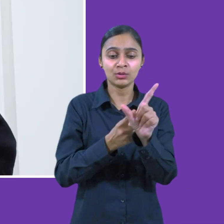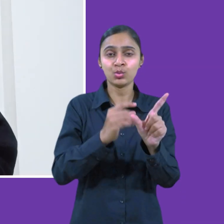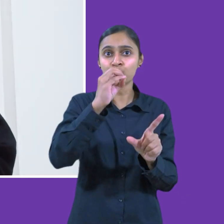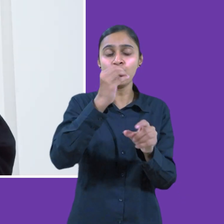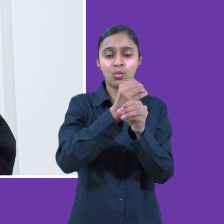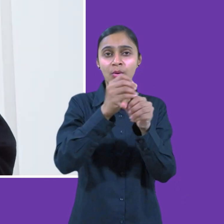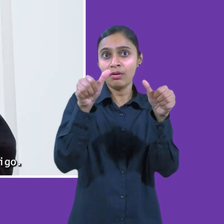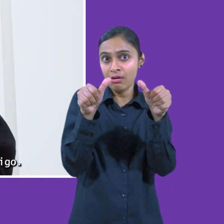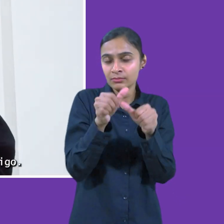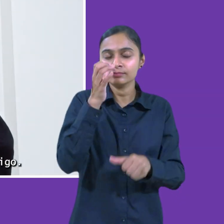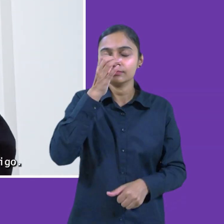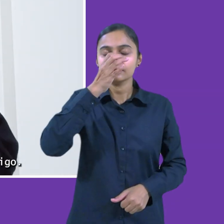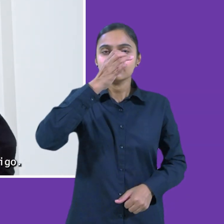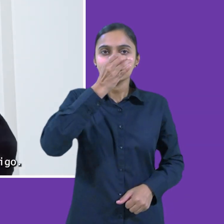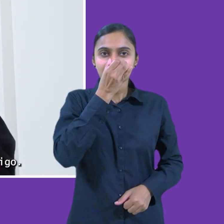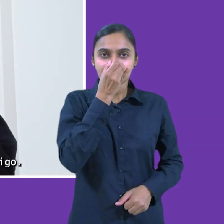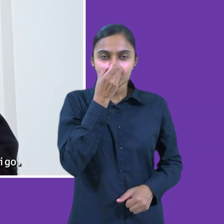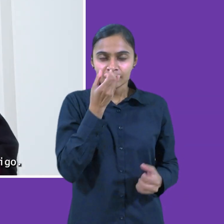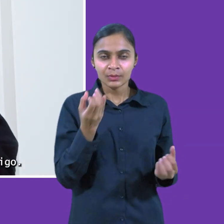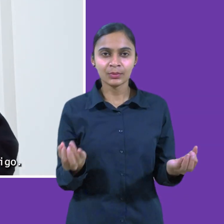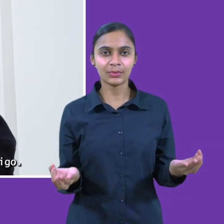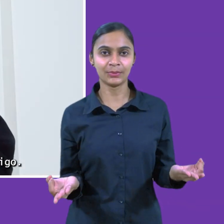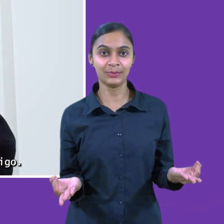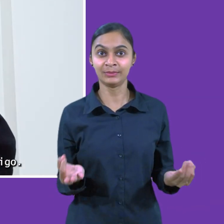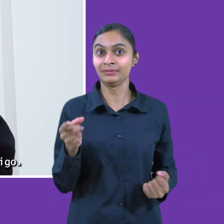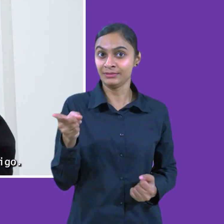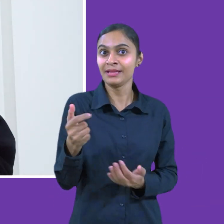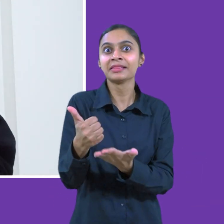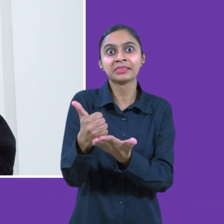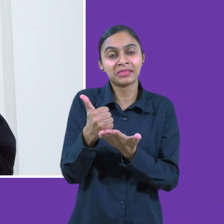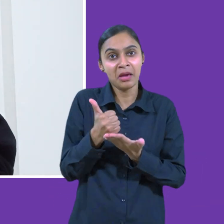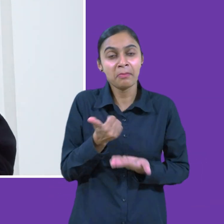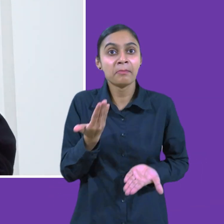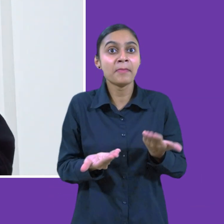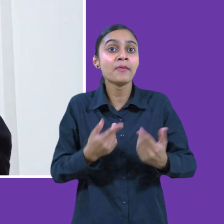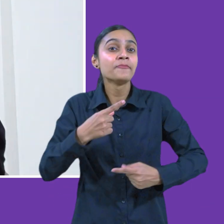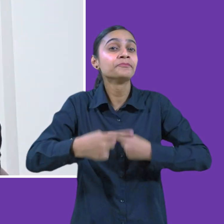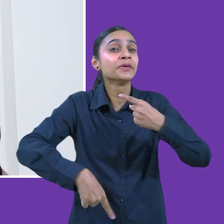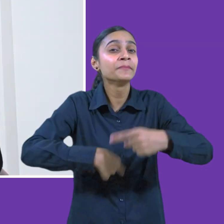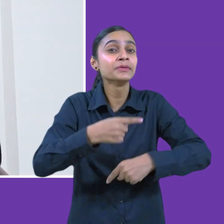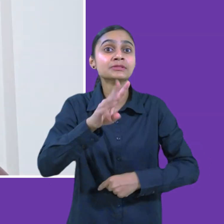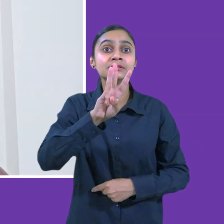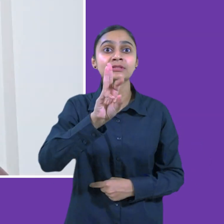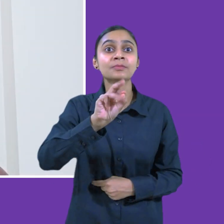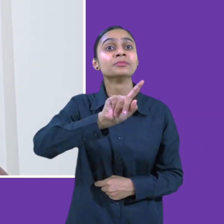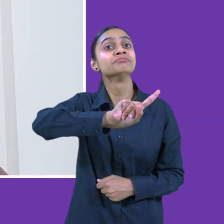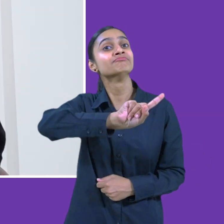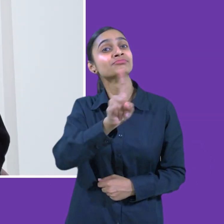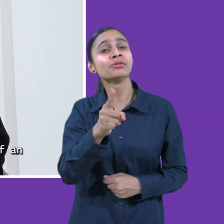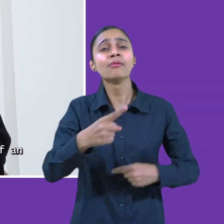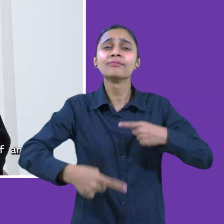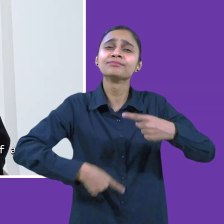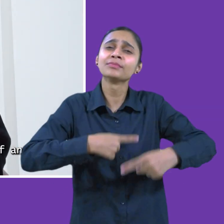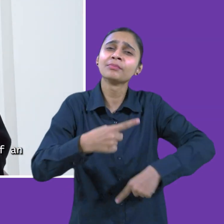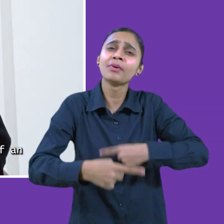especially pranayama, has helped them a lot in stabilizing vitiligo. So if you see daily yoga or